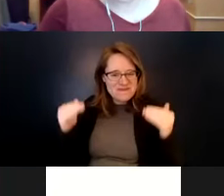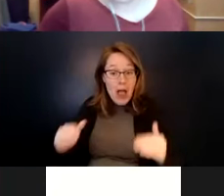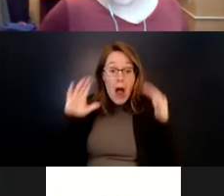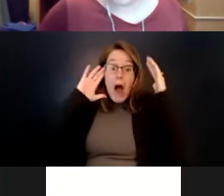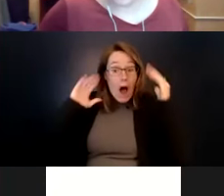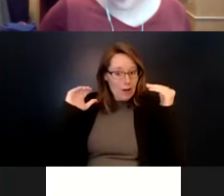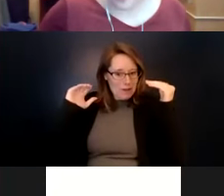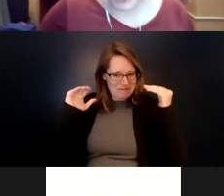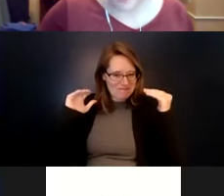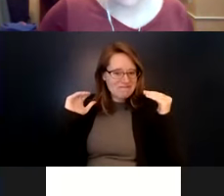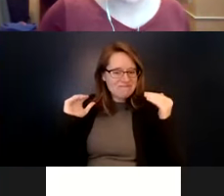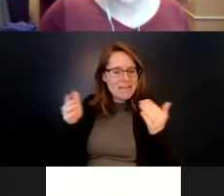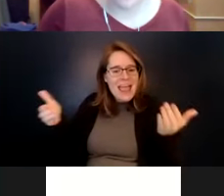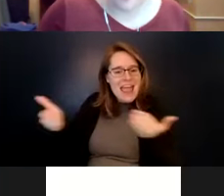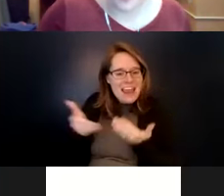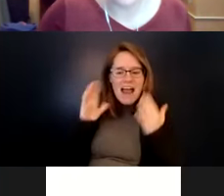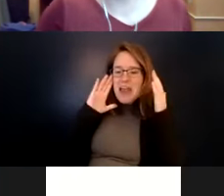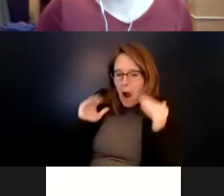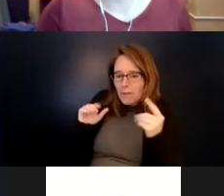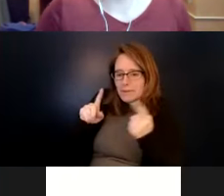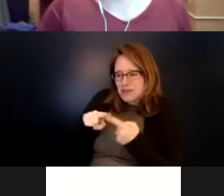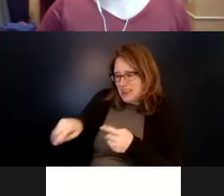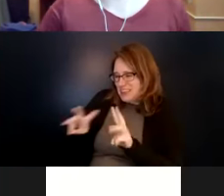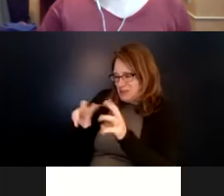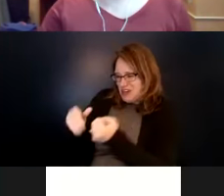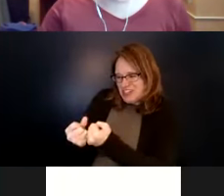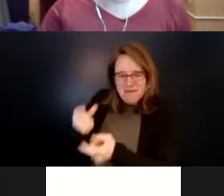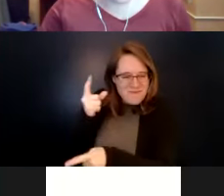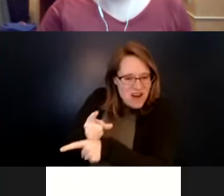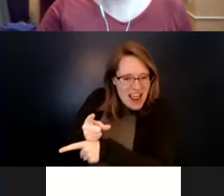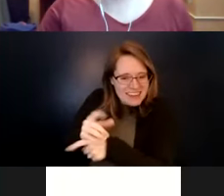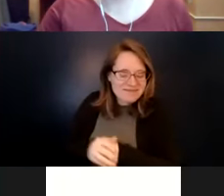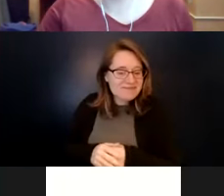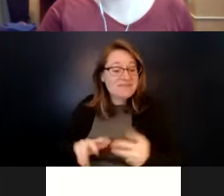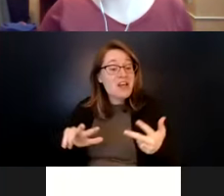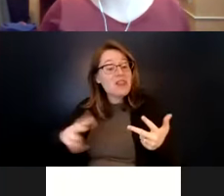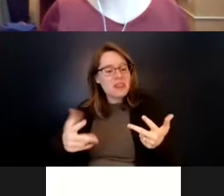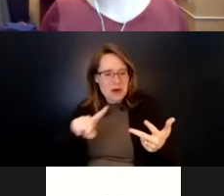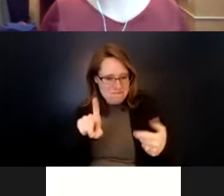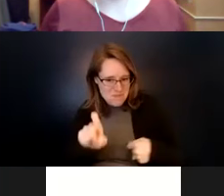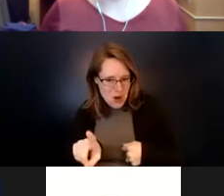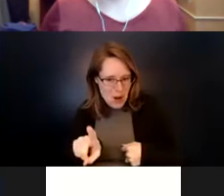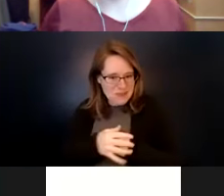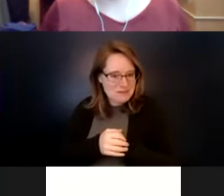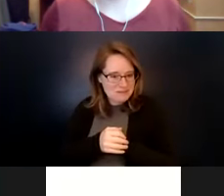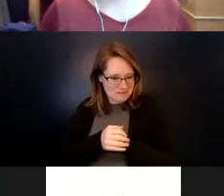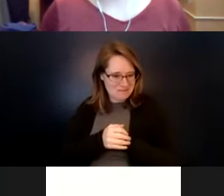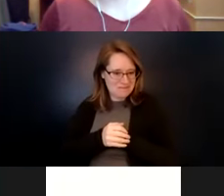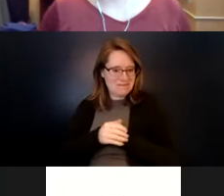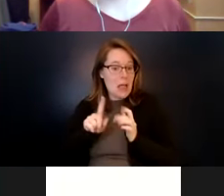let's invite her into this workshop. Let's bring hope in with our third prompt, which is